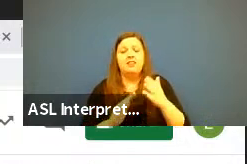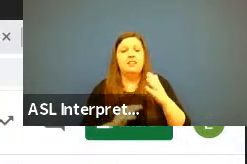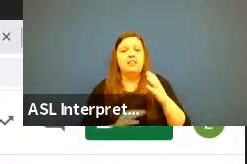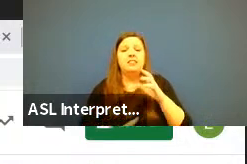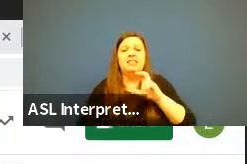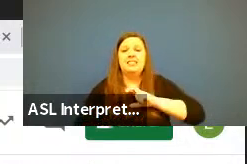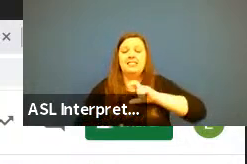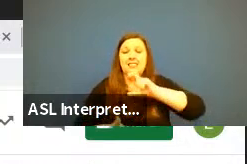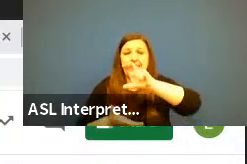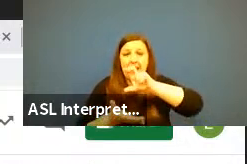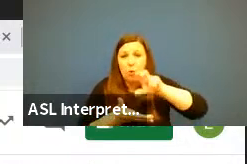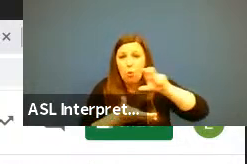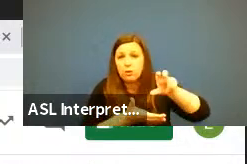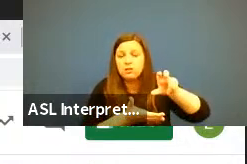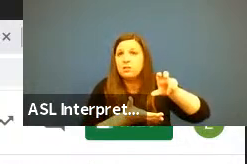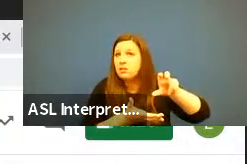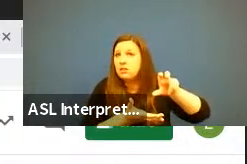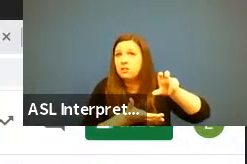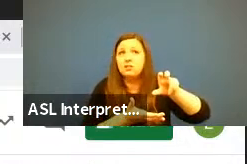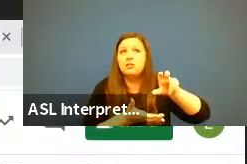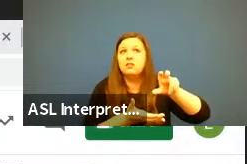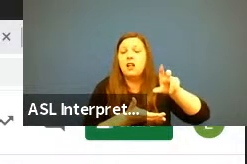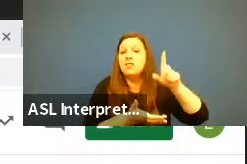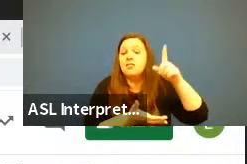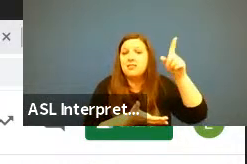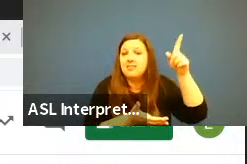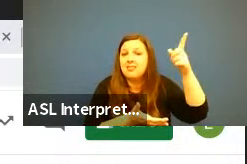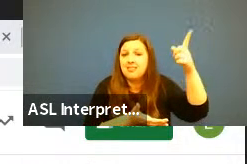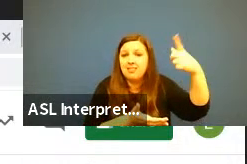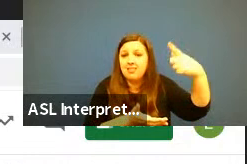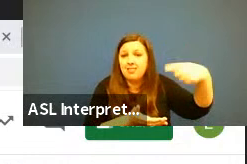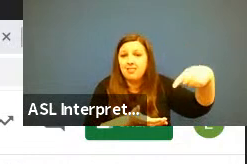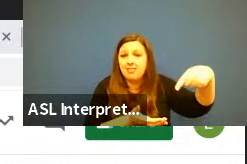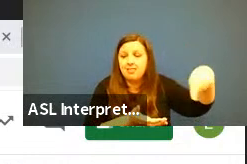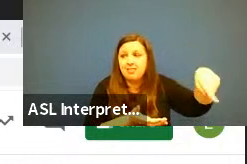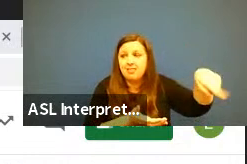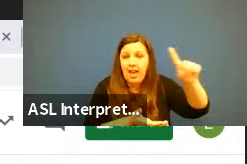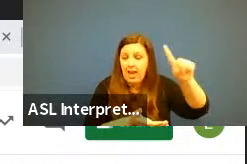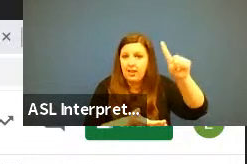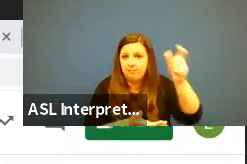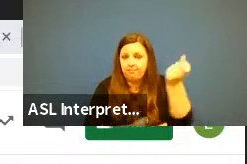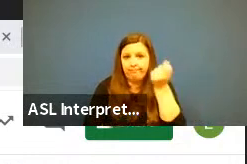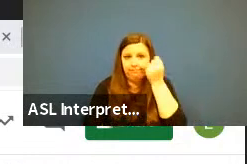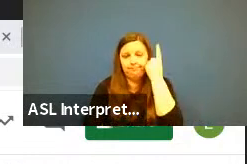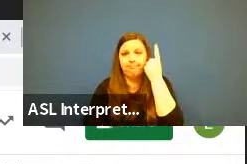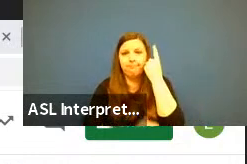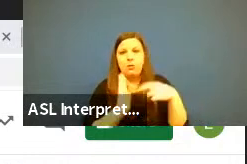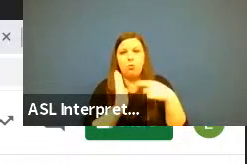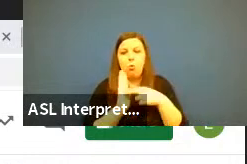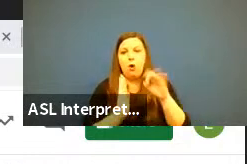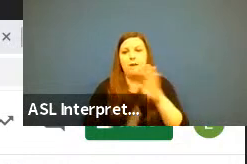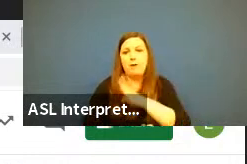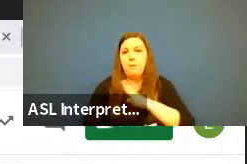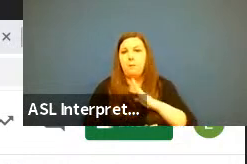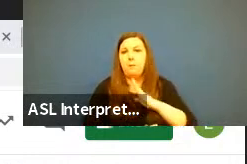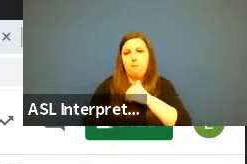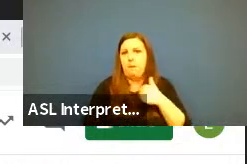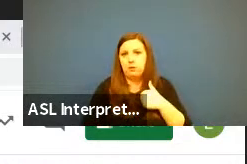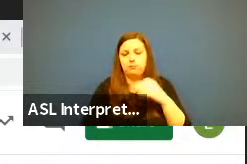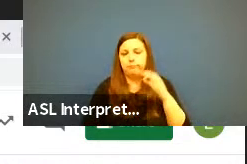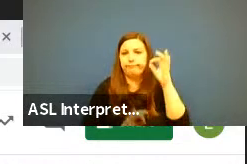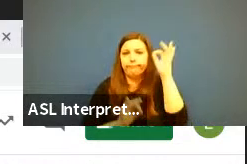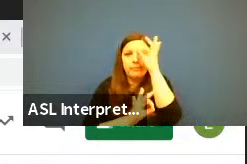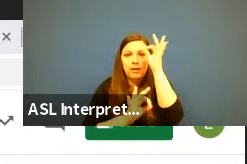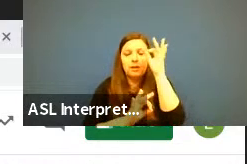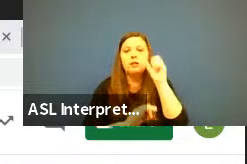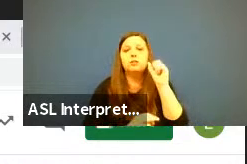stakeholders, they don't know the role of board members. You know, they don't know that. So in